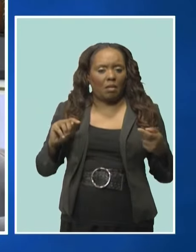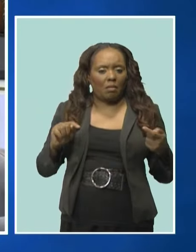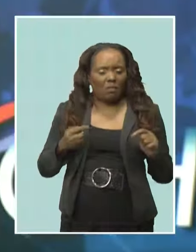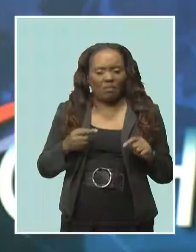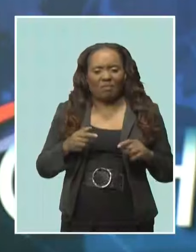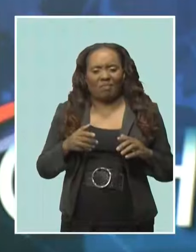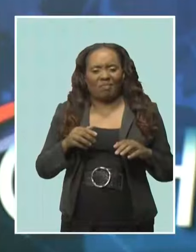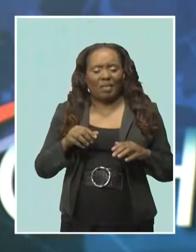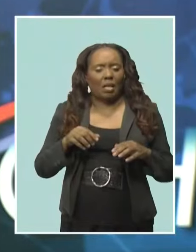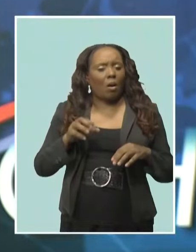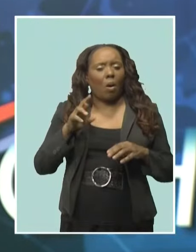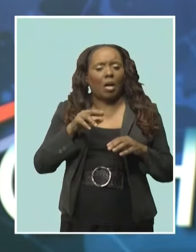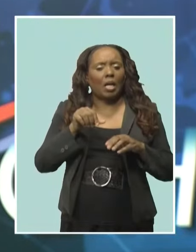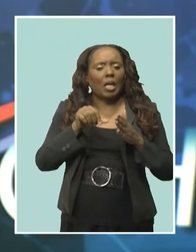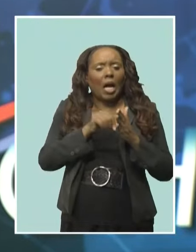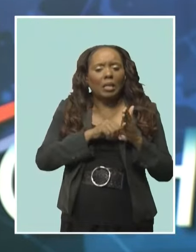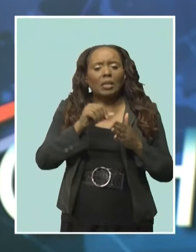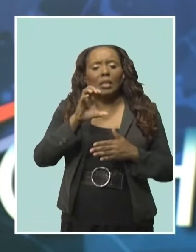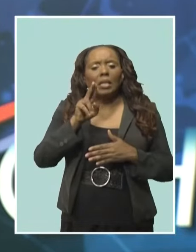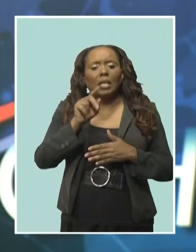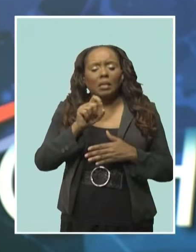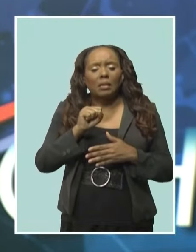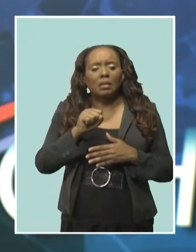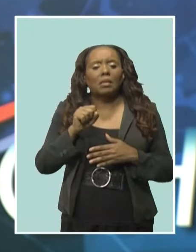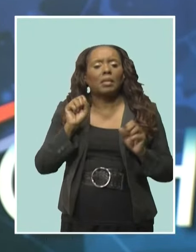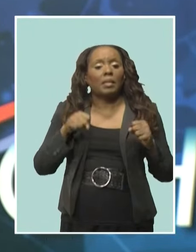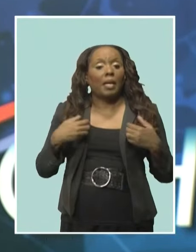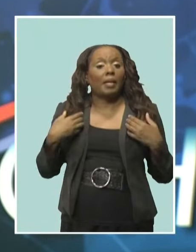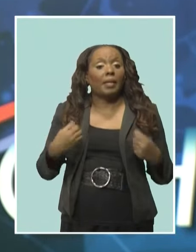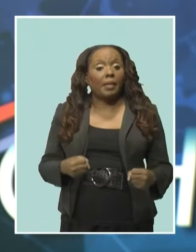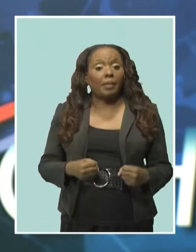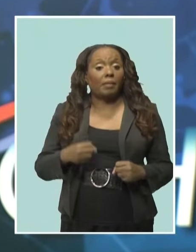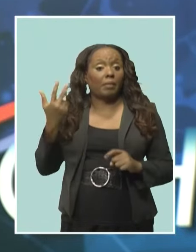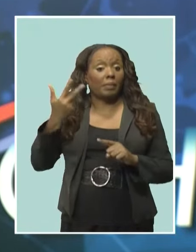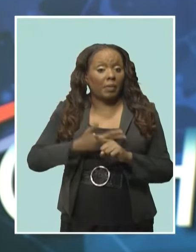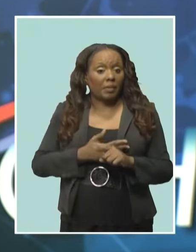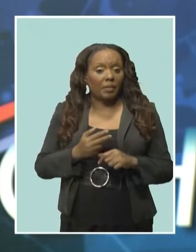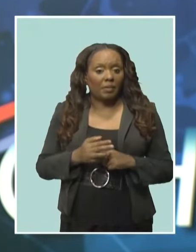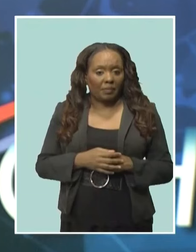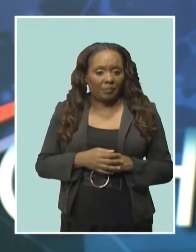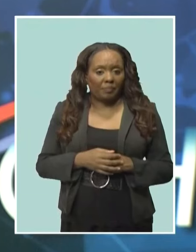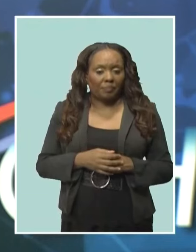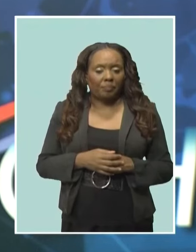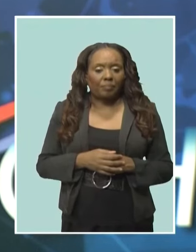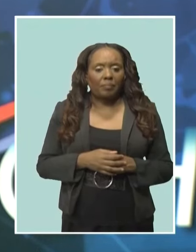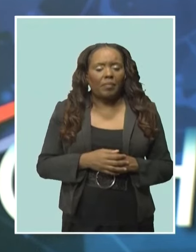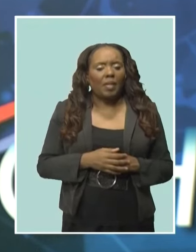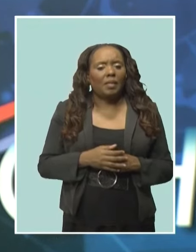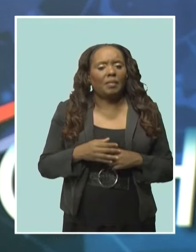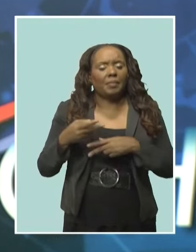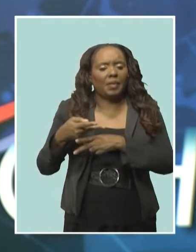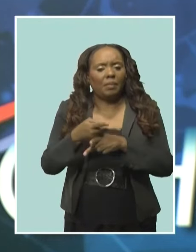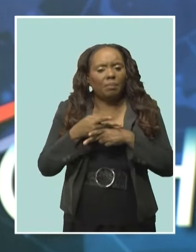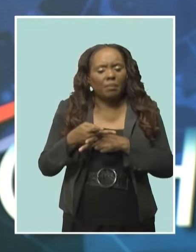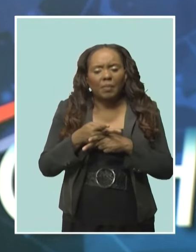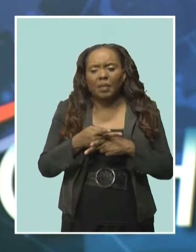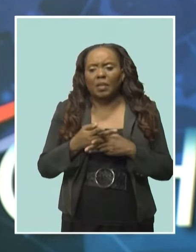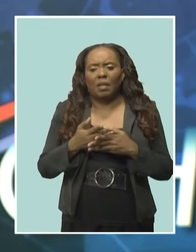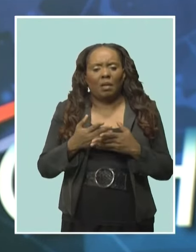months. Dr. McConney says wound care has been a multi-billion-dollar industry across the world, but she notes